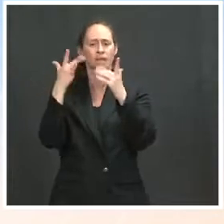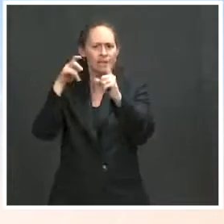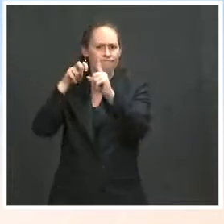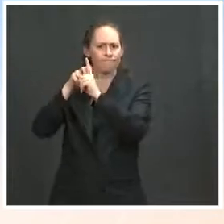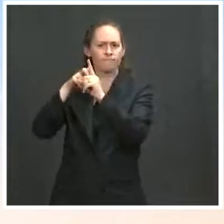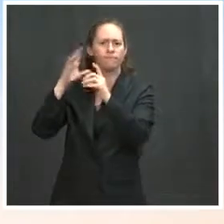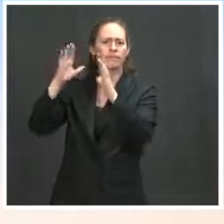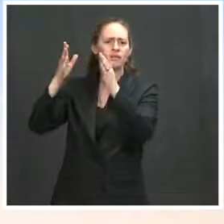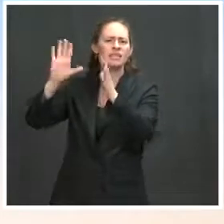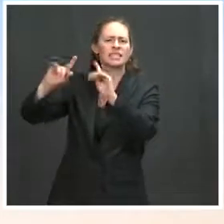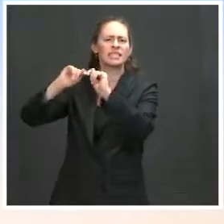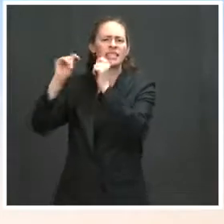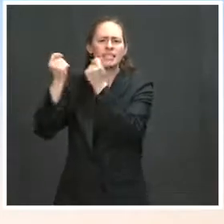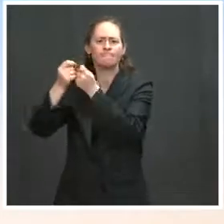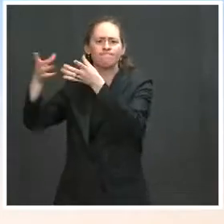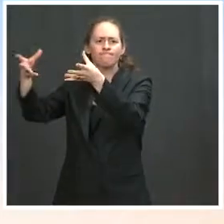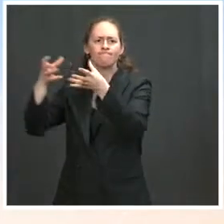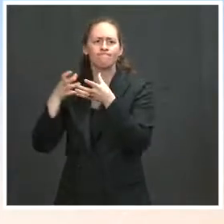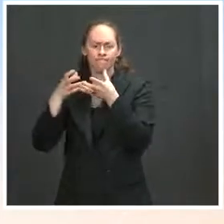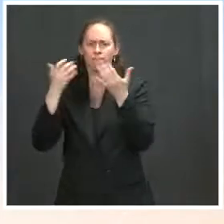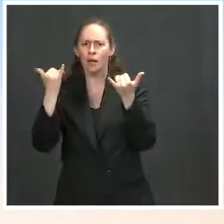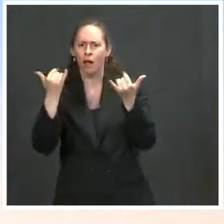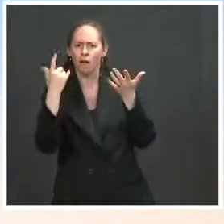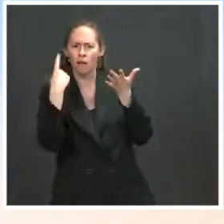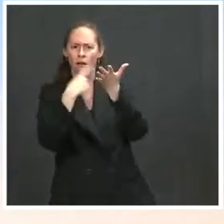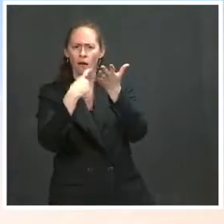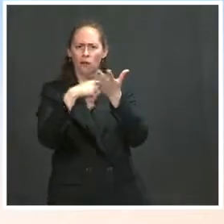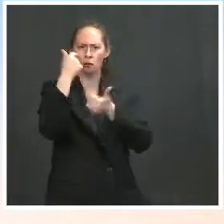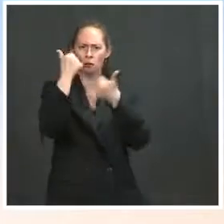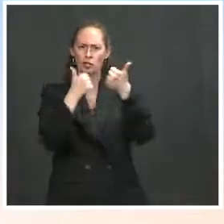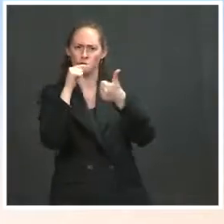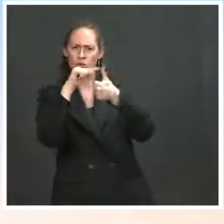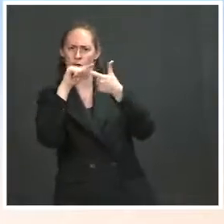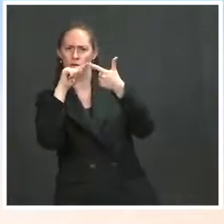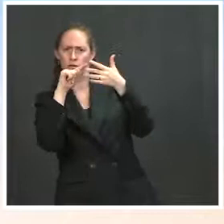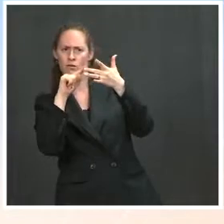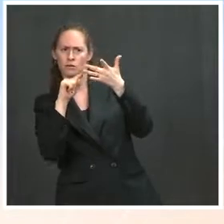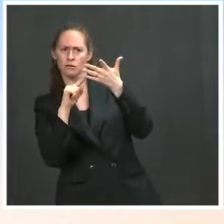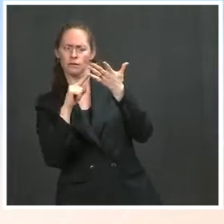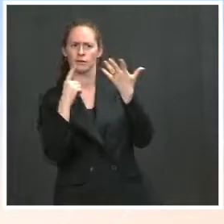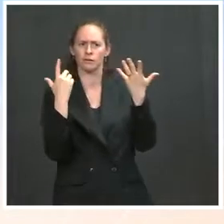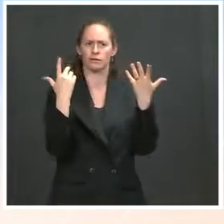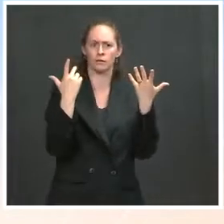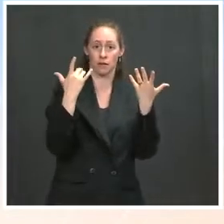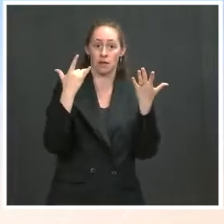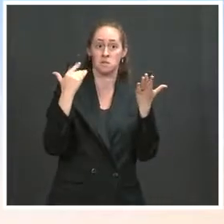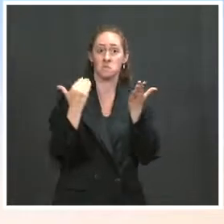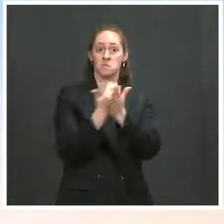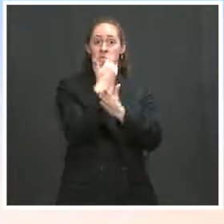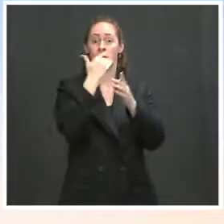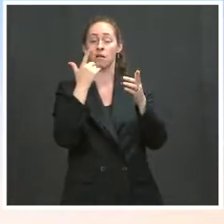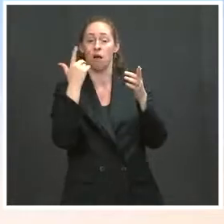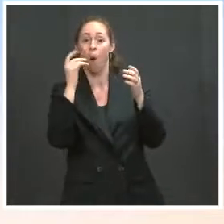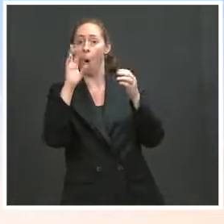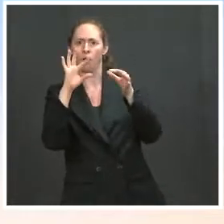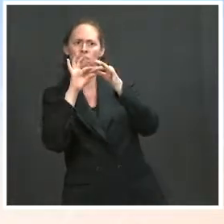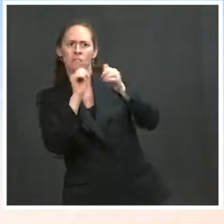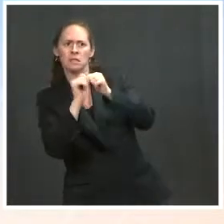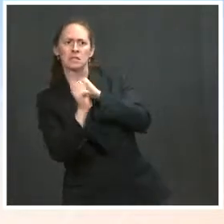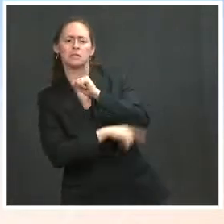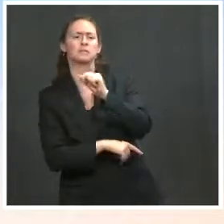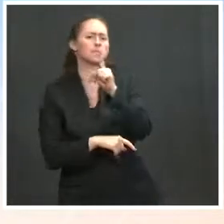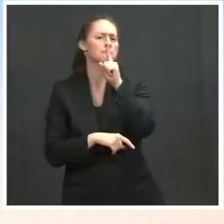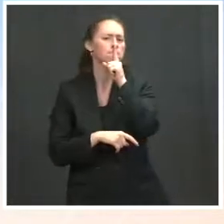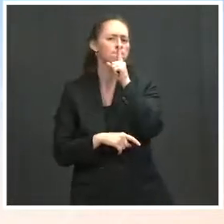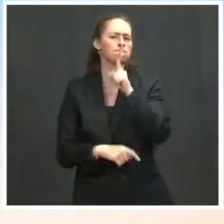up with a kind of a menu of options on how to move forward. So we don't have anything yet to read out on that. Last item, just following